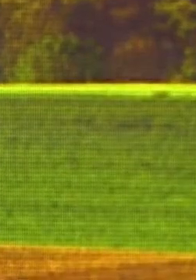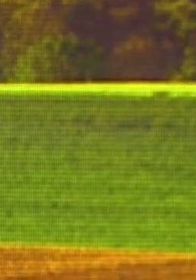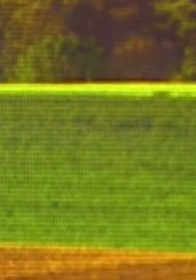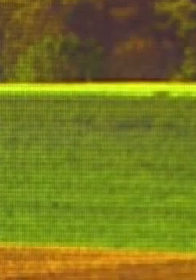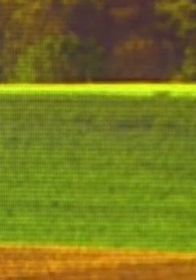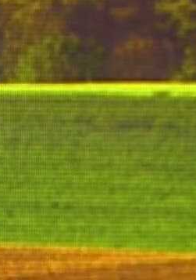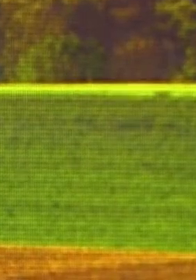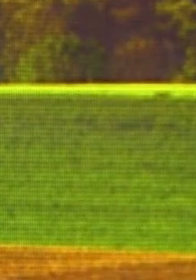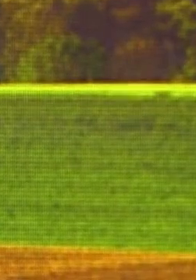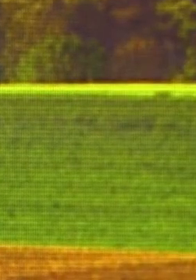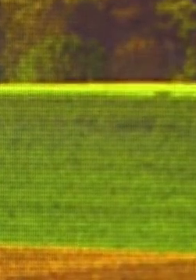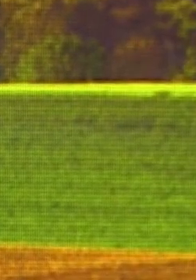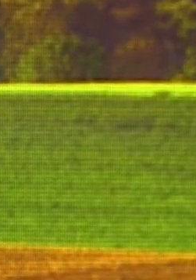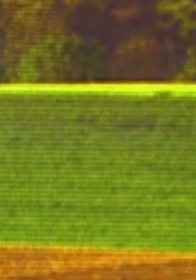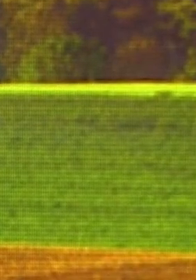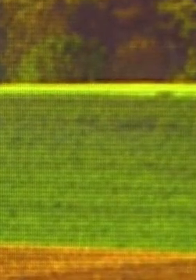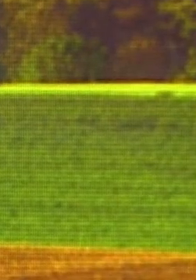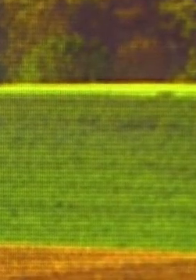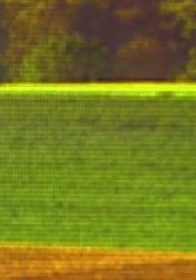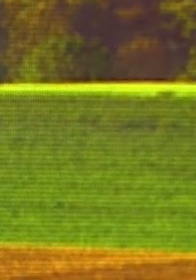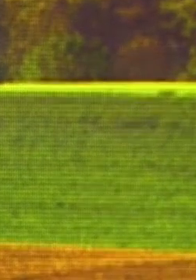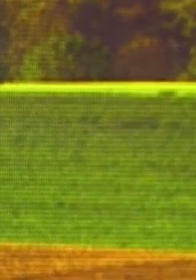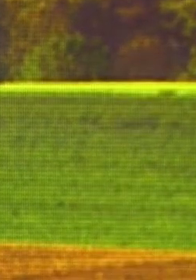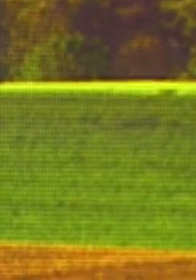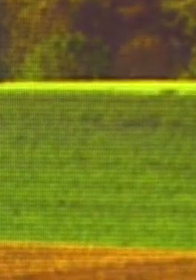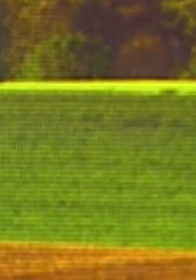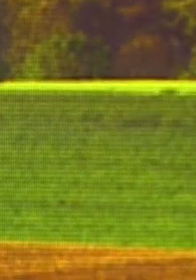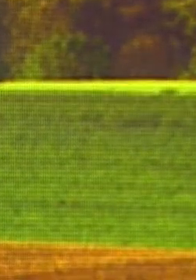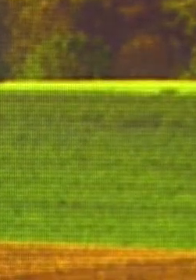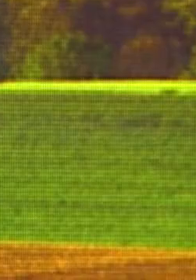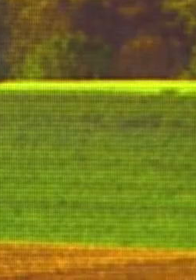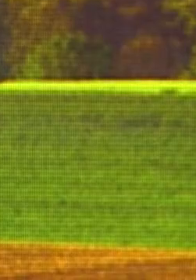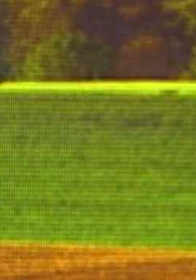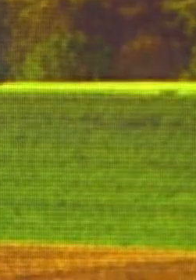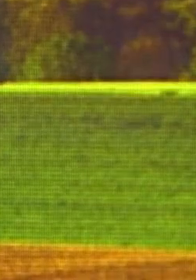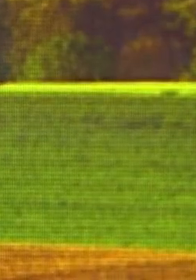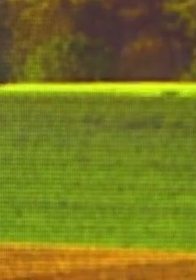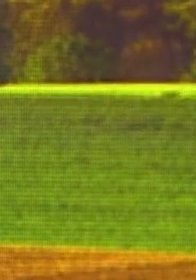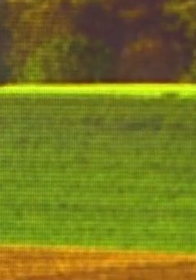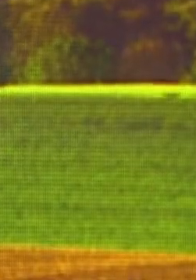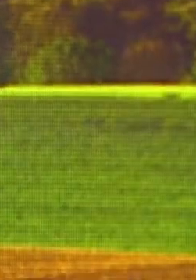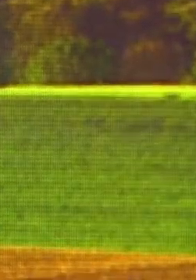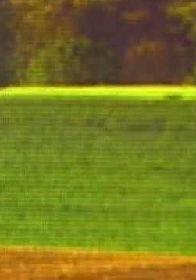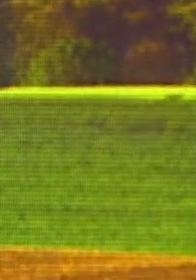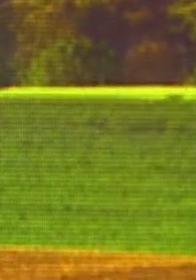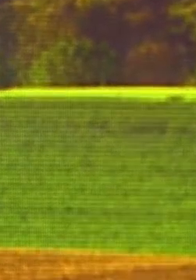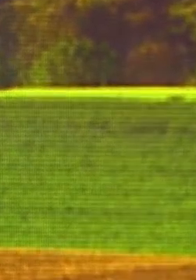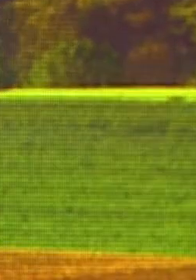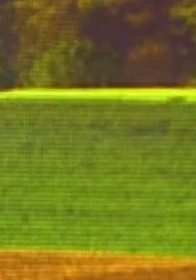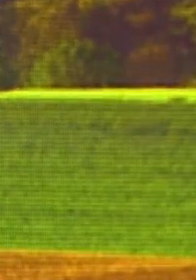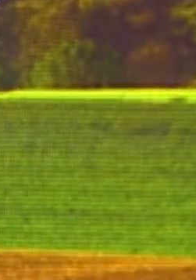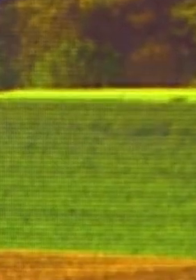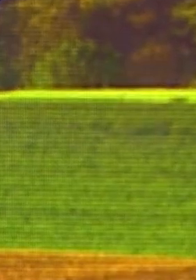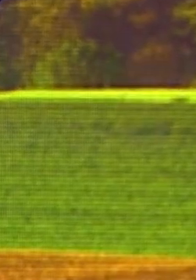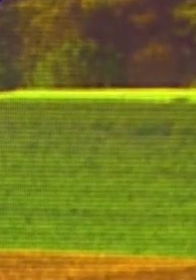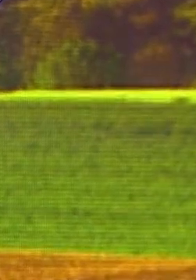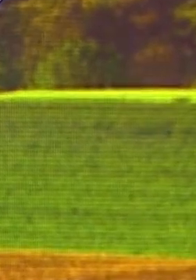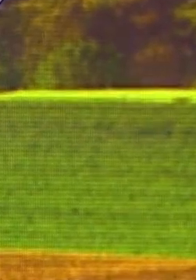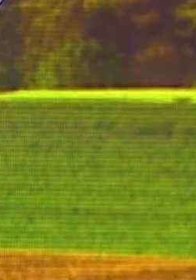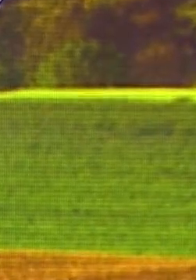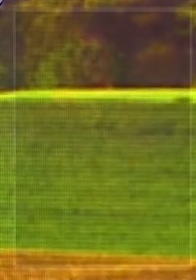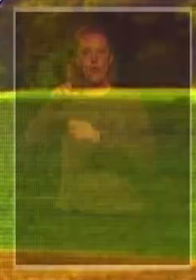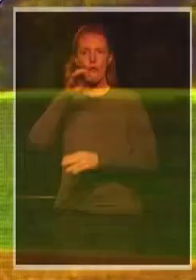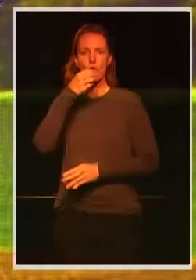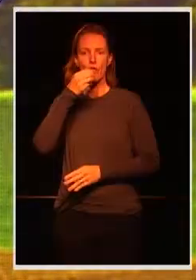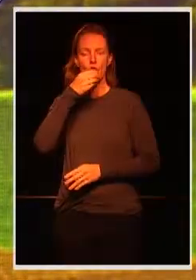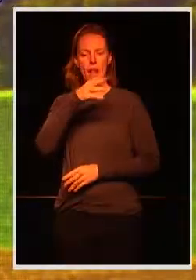Advancement. CREA helps startups from any sector scale and grow, and our flagship food and ag startup program is this, the